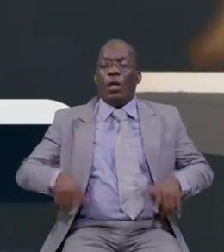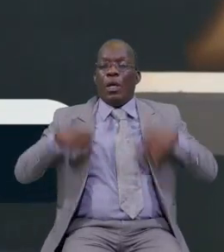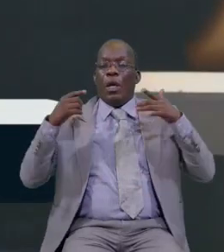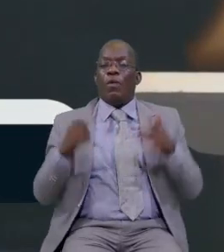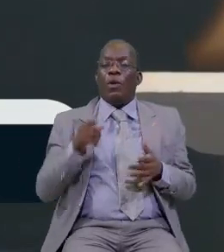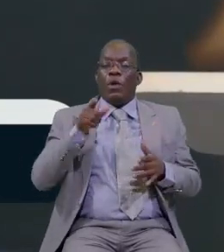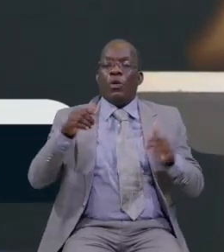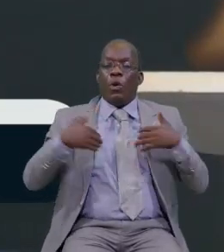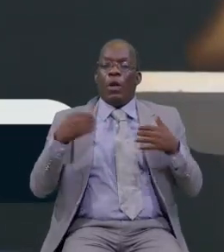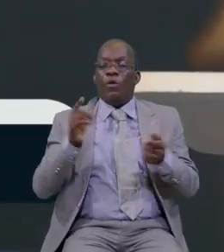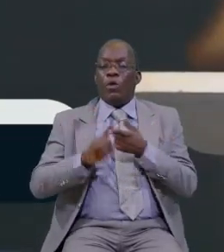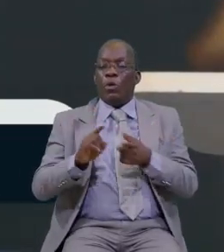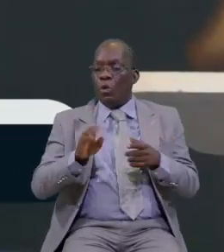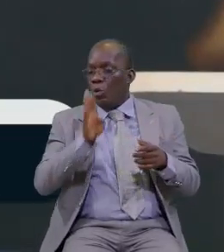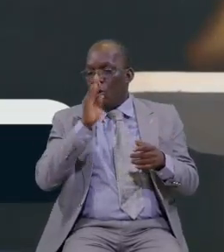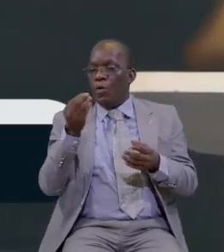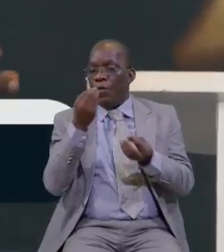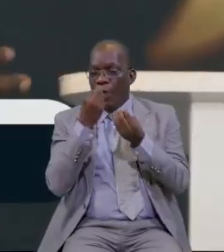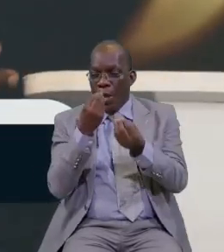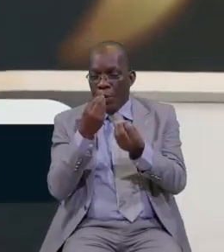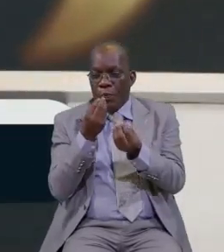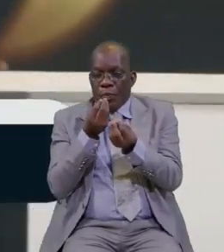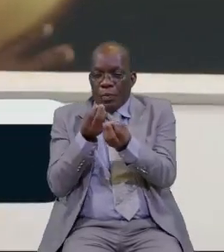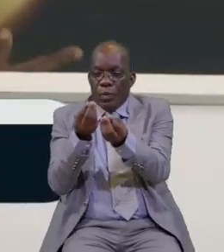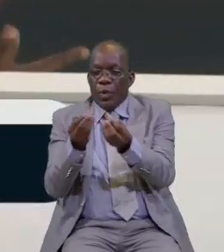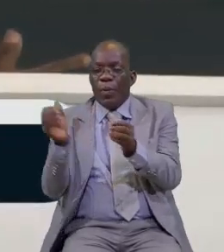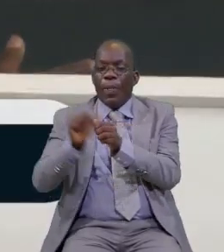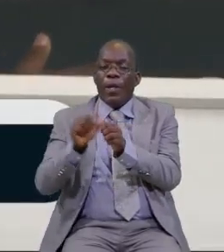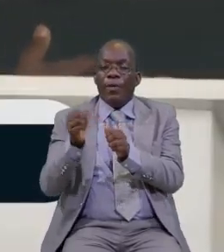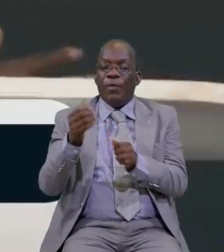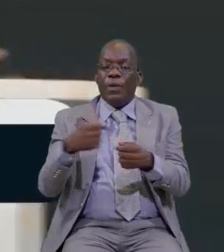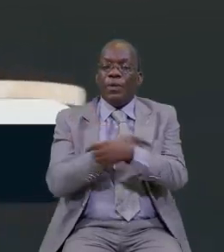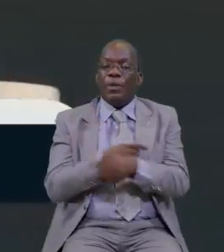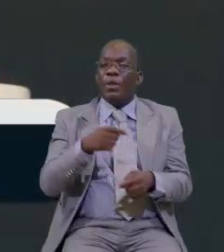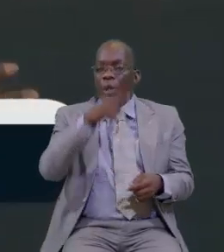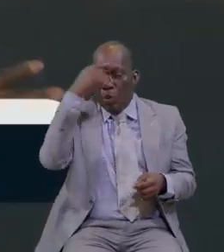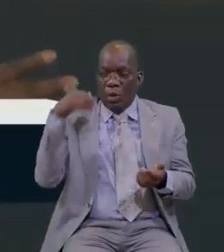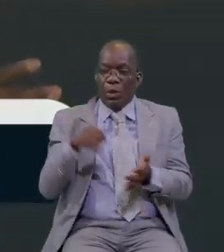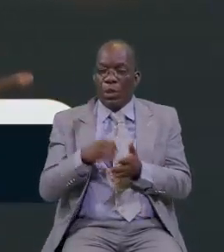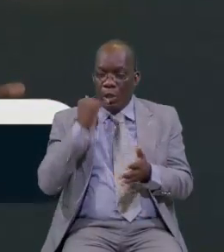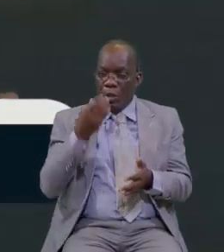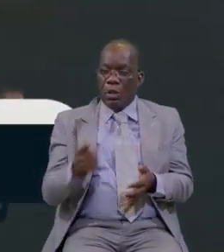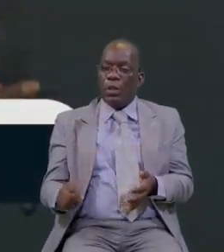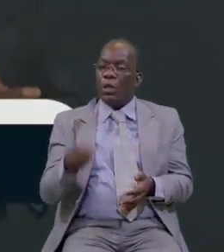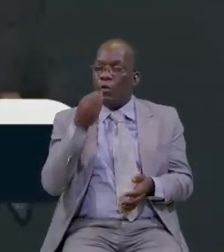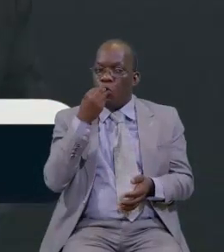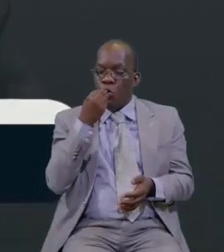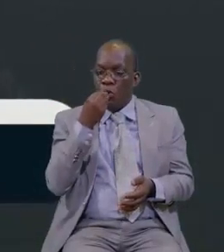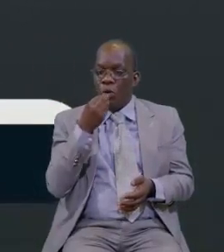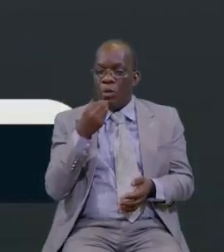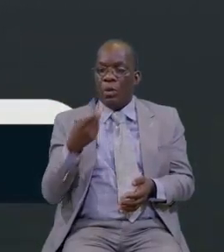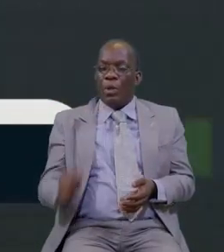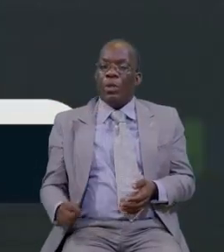fed every day. Because it is the food, the milk, the